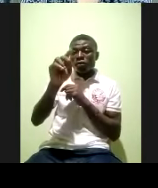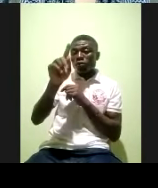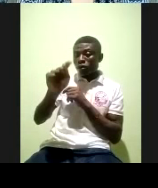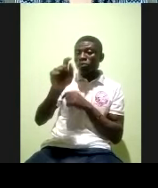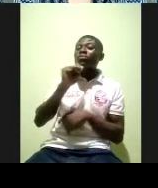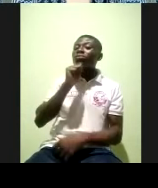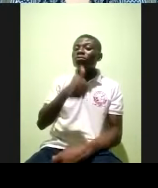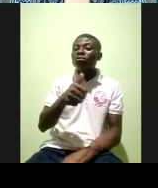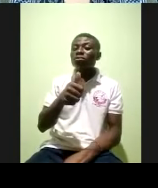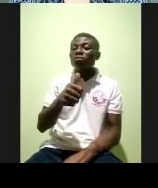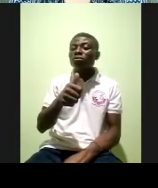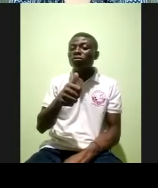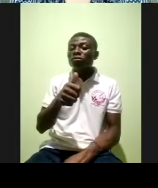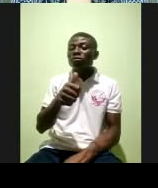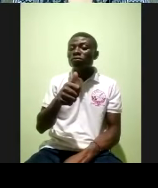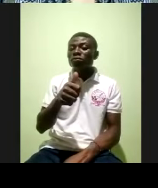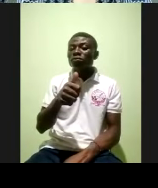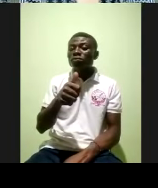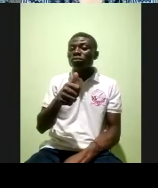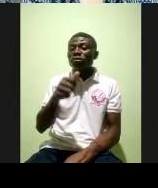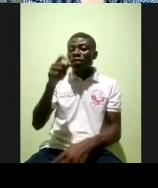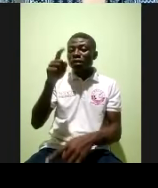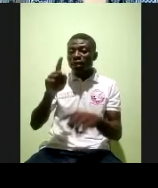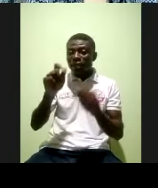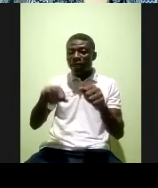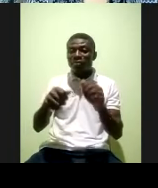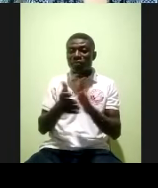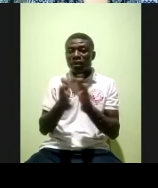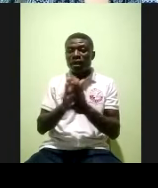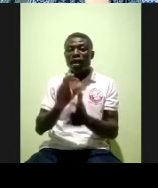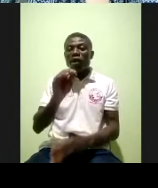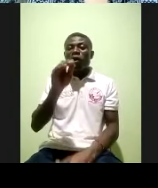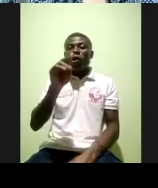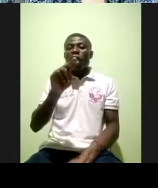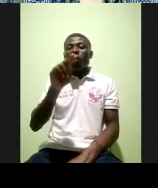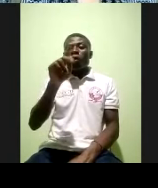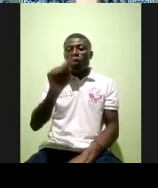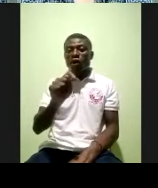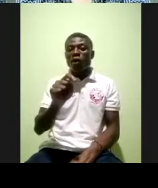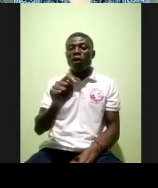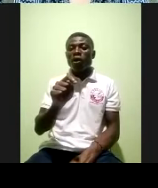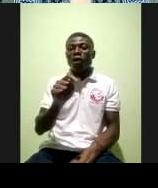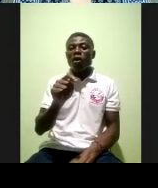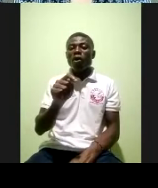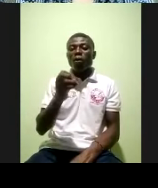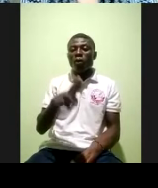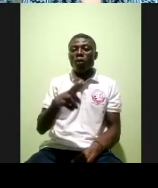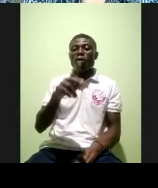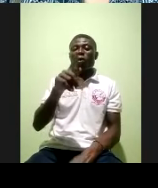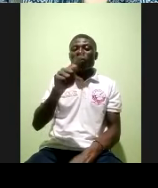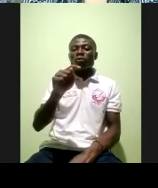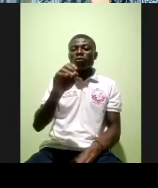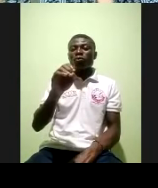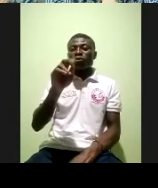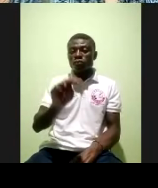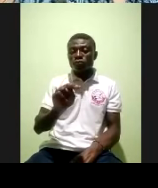not at times can become ont or nod, or